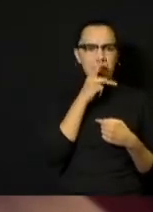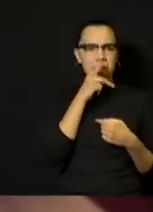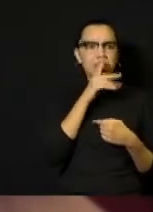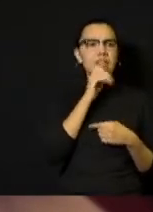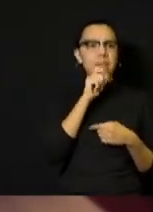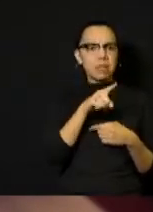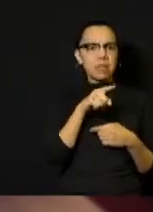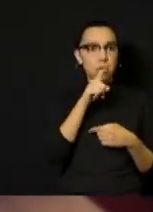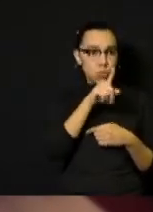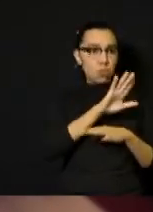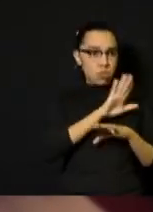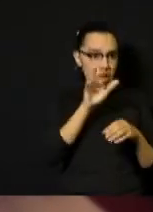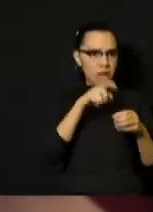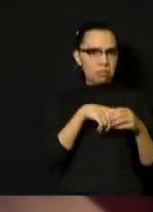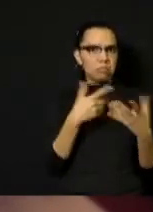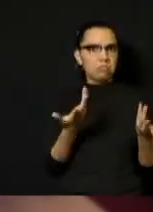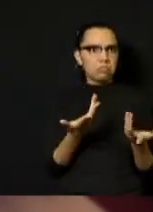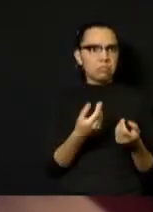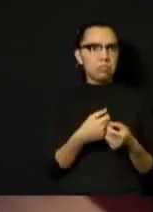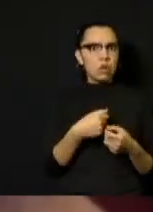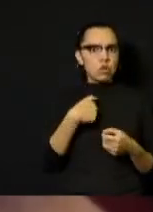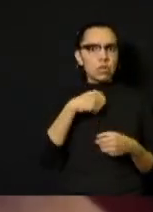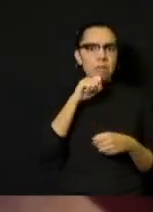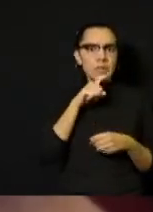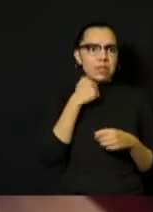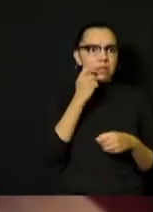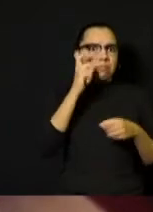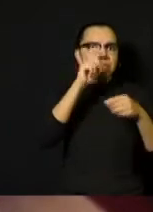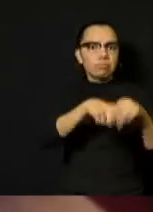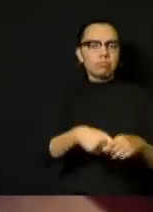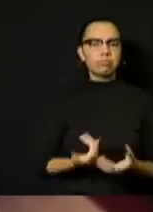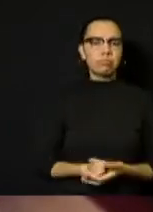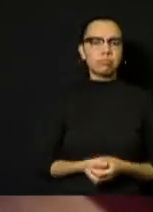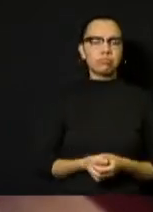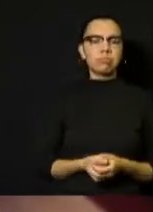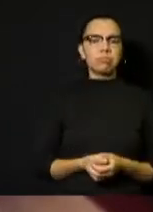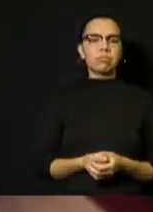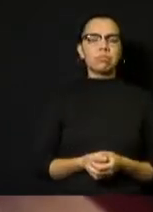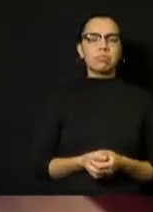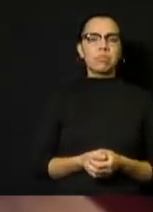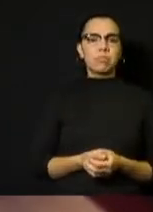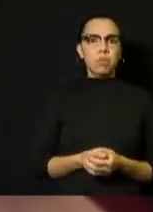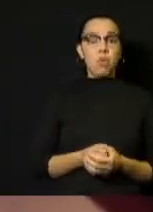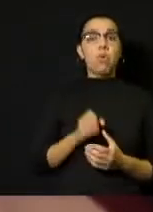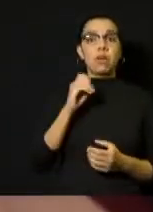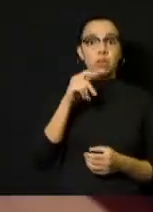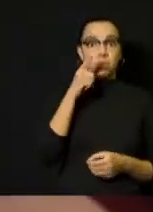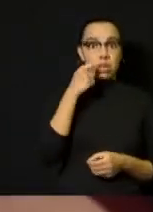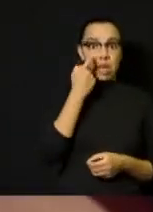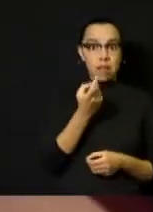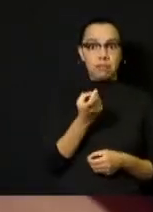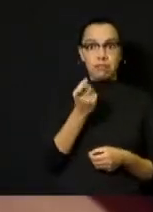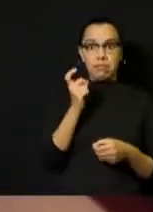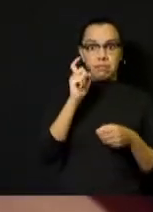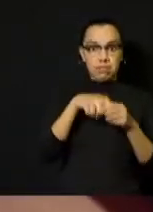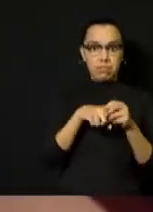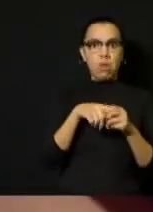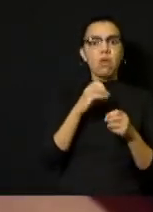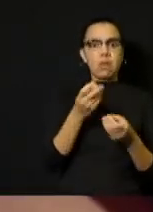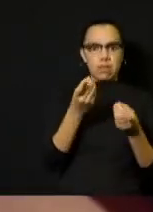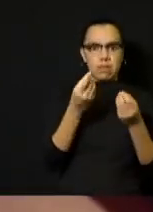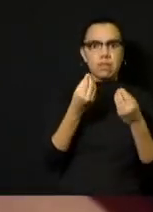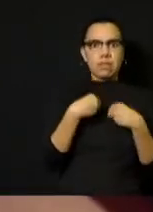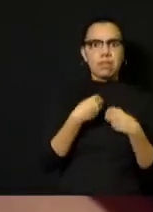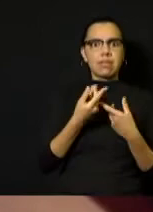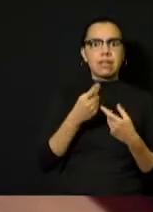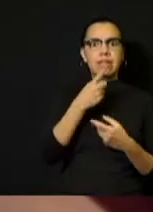sir? I am there. It's okay. Send me up. If you